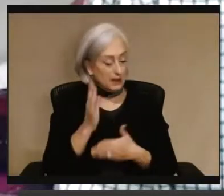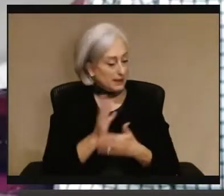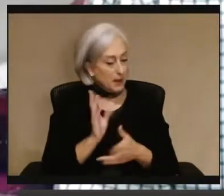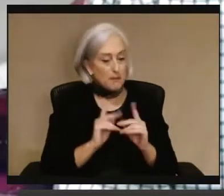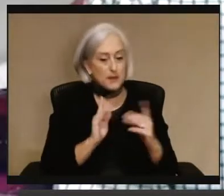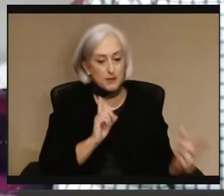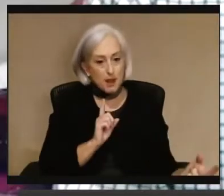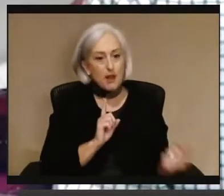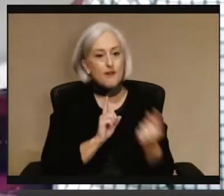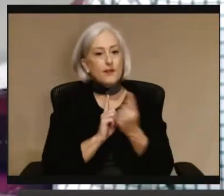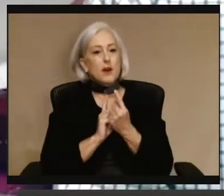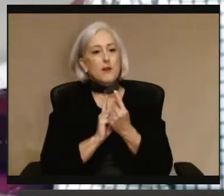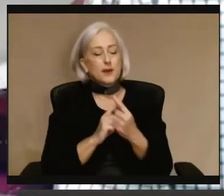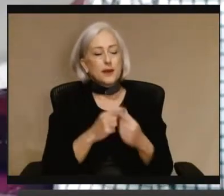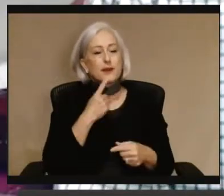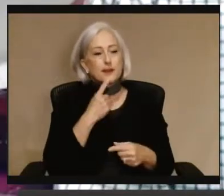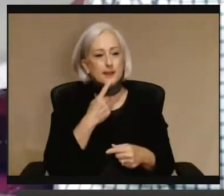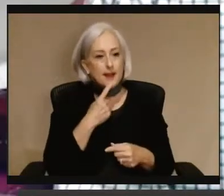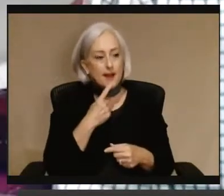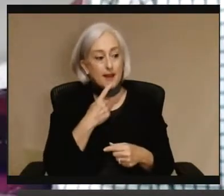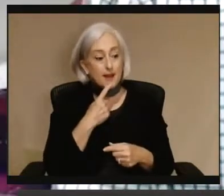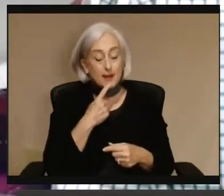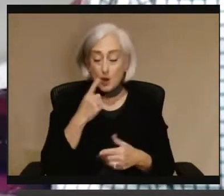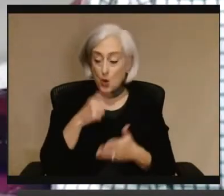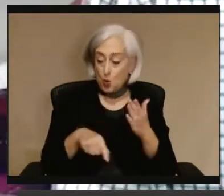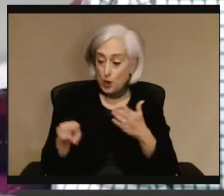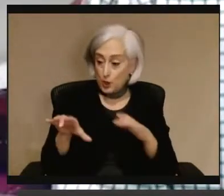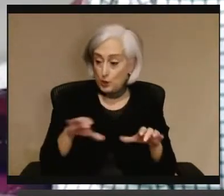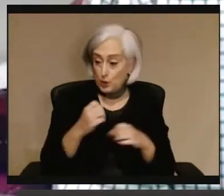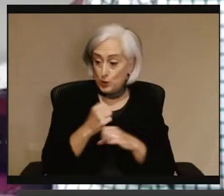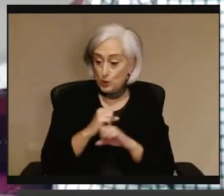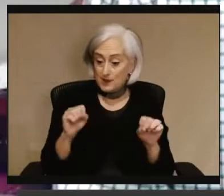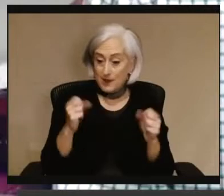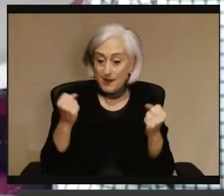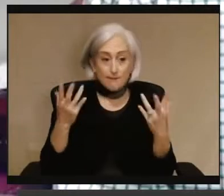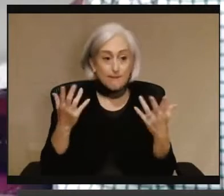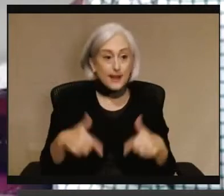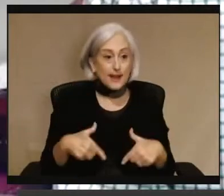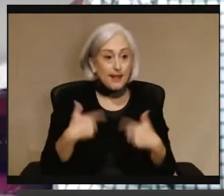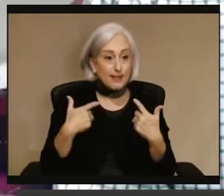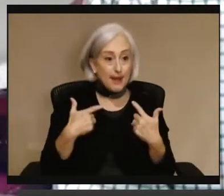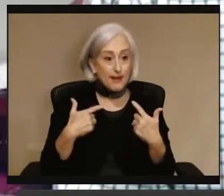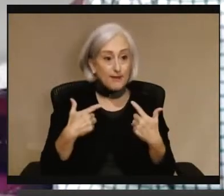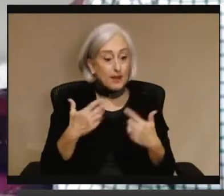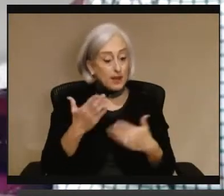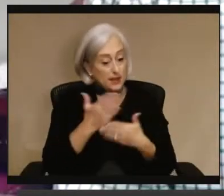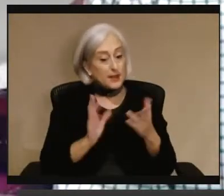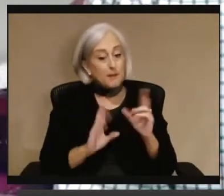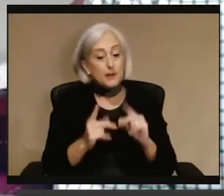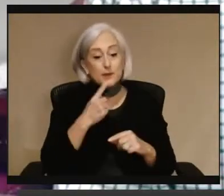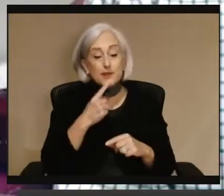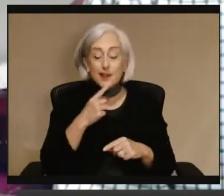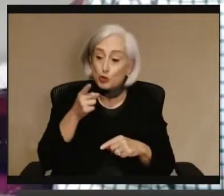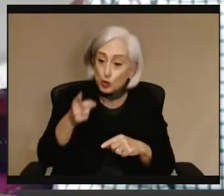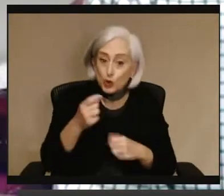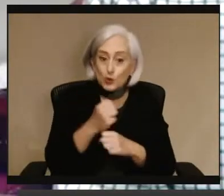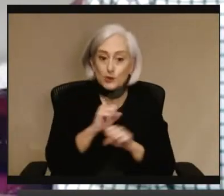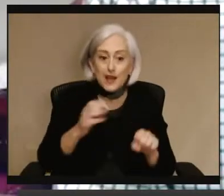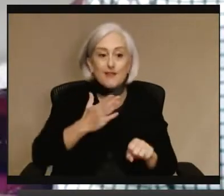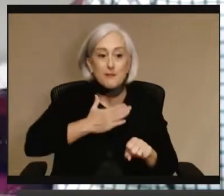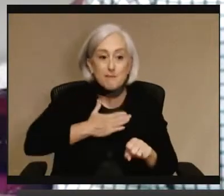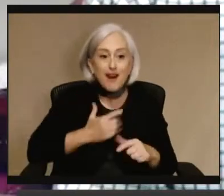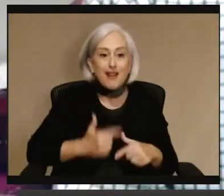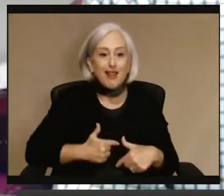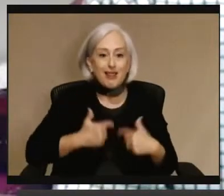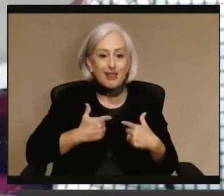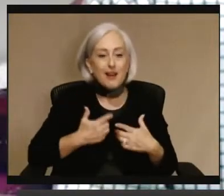what you're doing is saving lives, and actually a few people have told us you saved my life. So we're